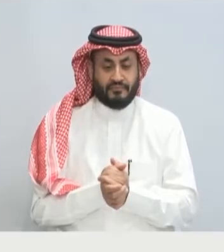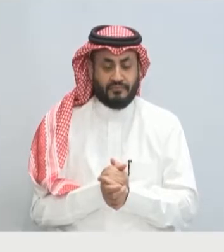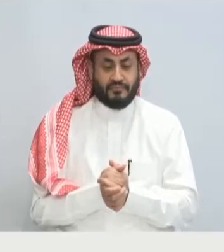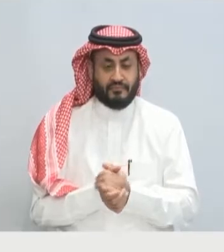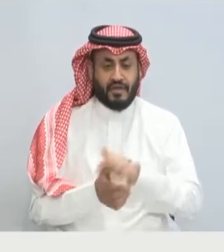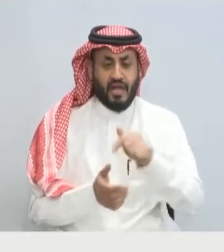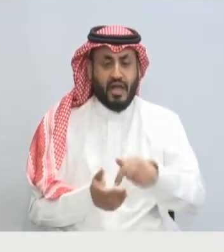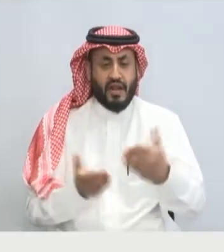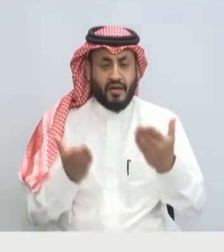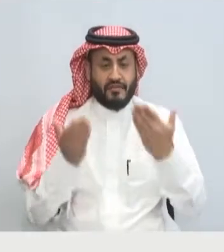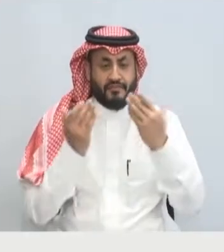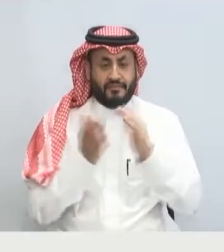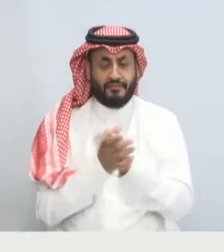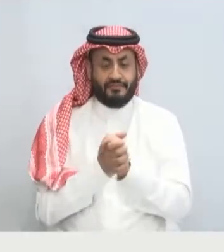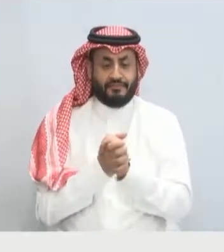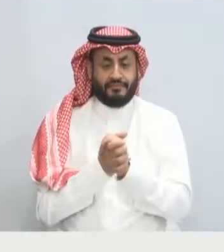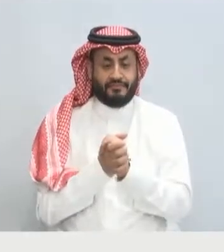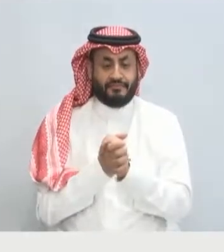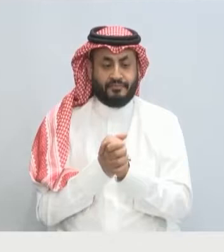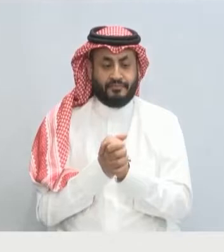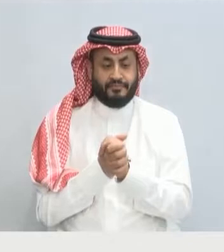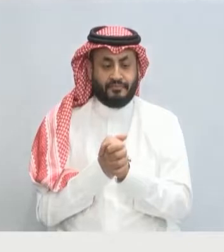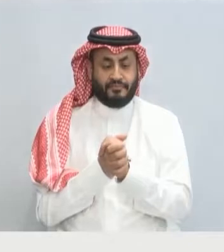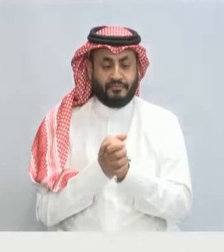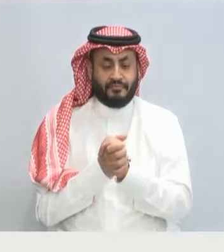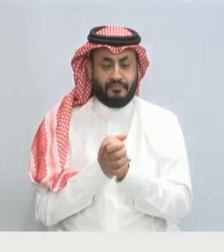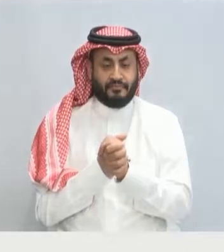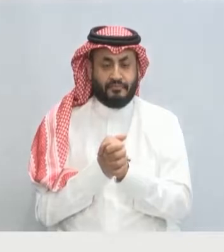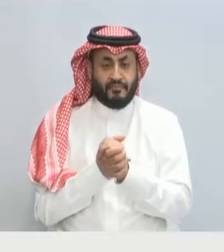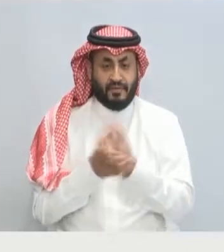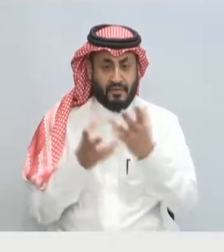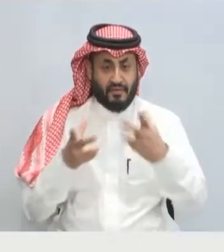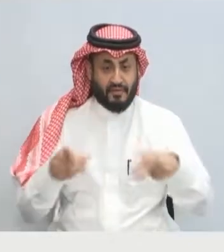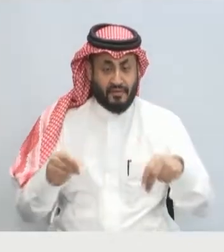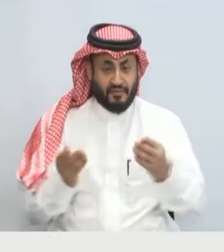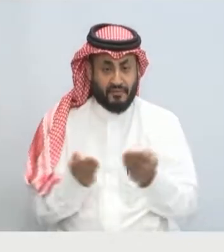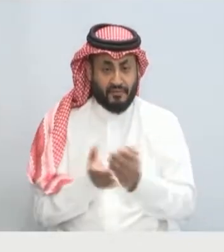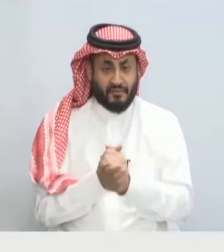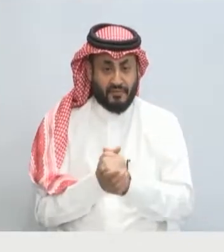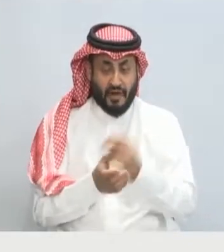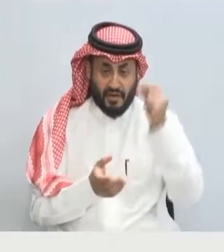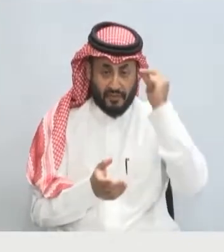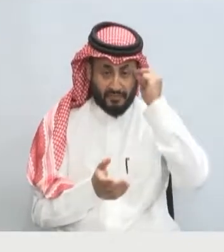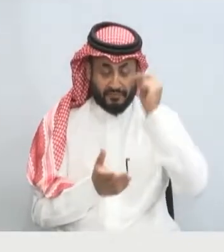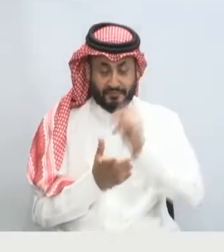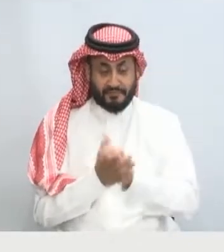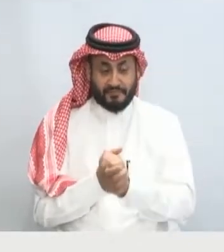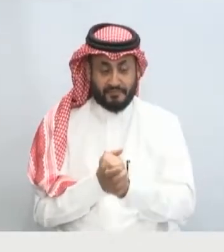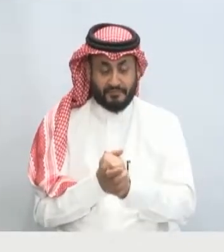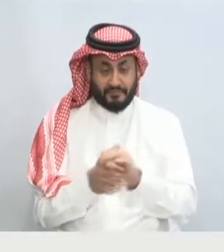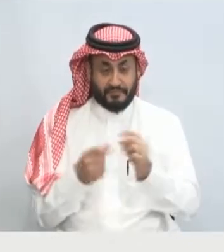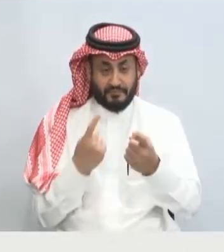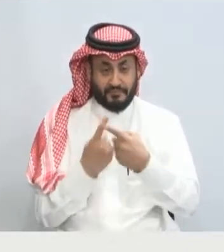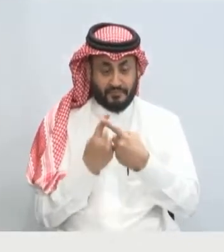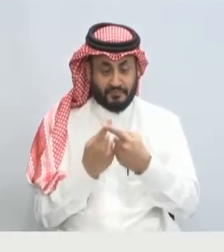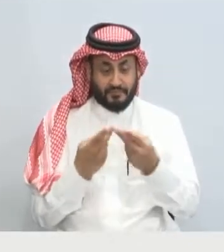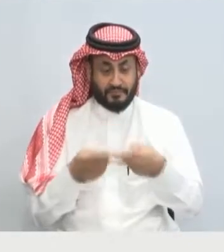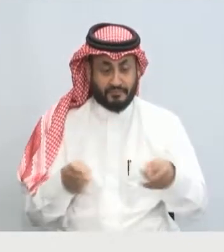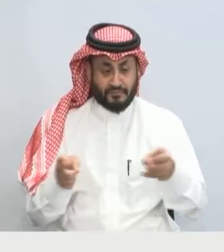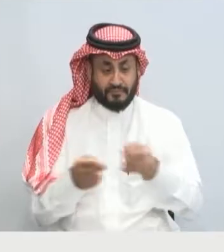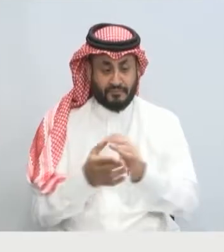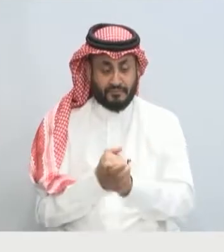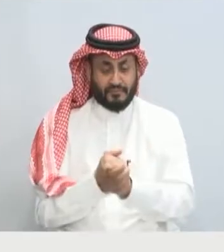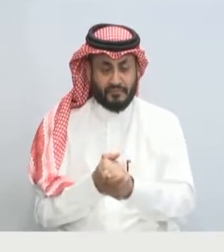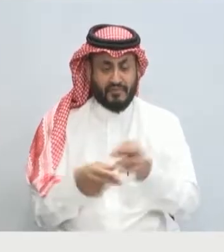Our objectives in today's lesson, we hope that at the end of this lesson, you will be able to chant the chant